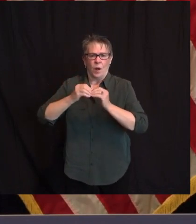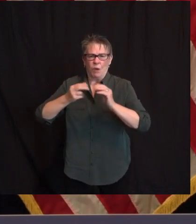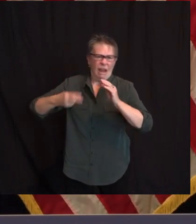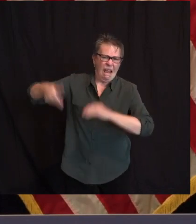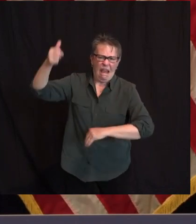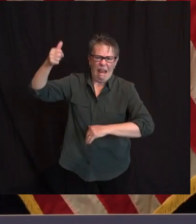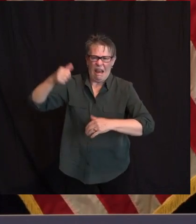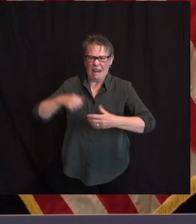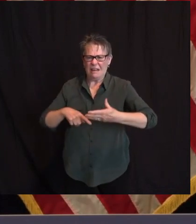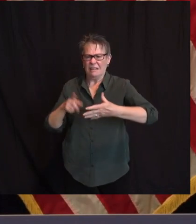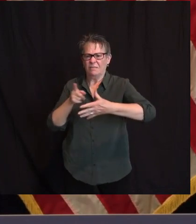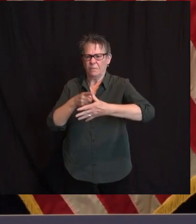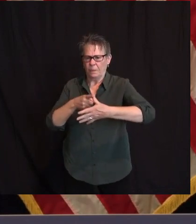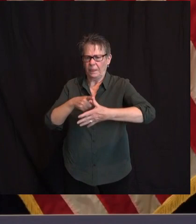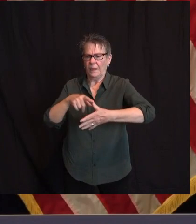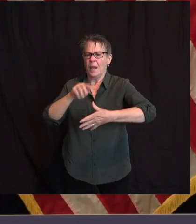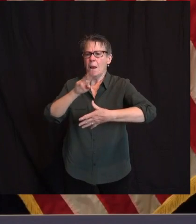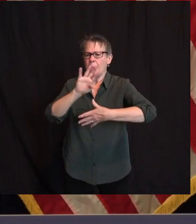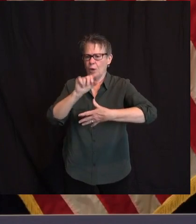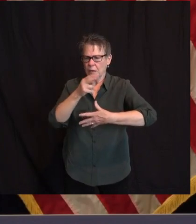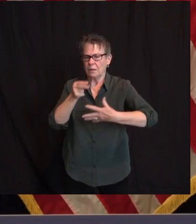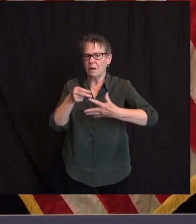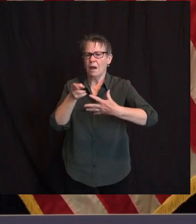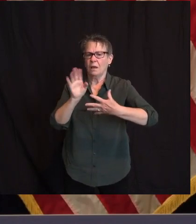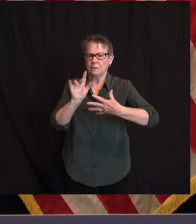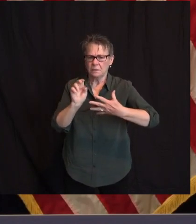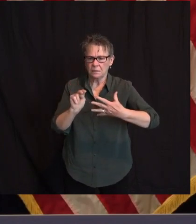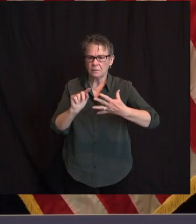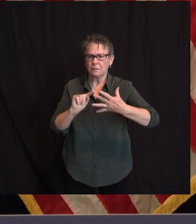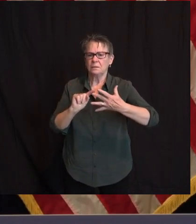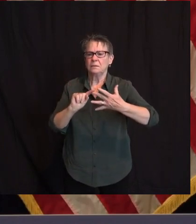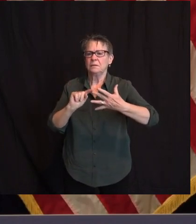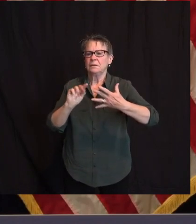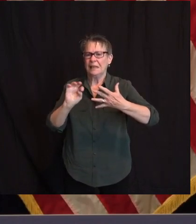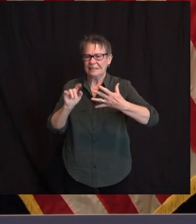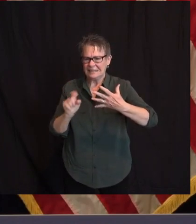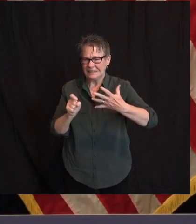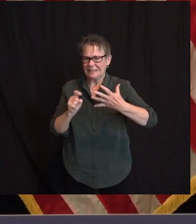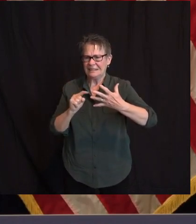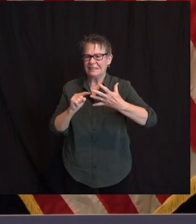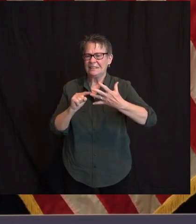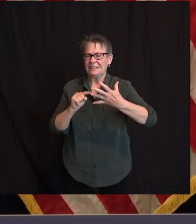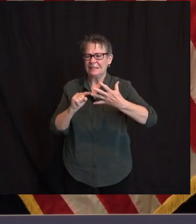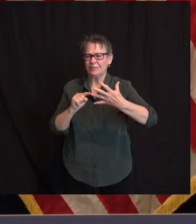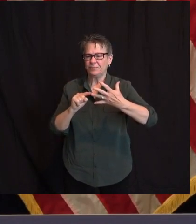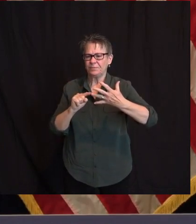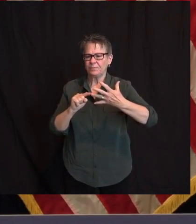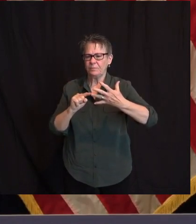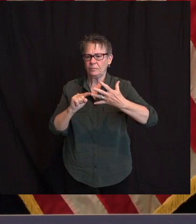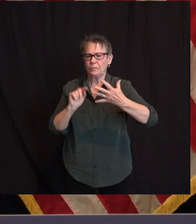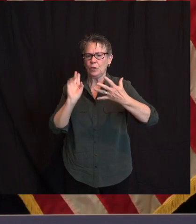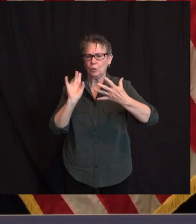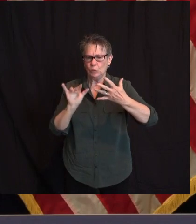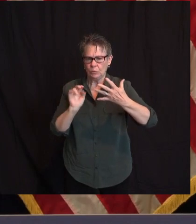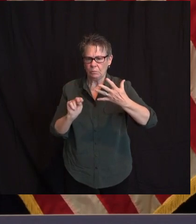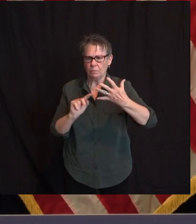least. Secondly, you may have said, and I apologize, of the fatalities, any more color in terms